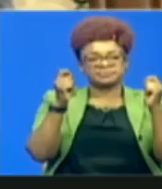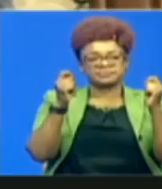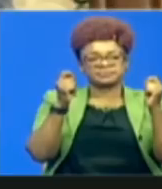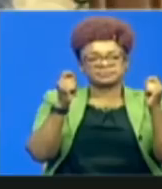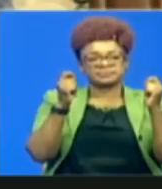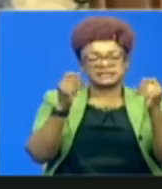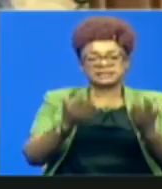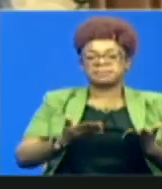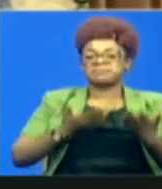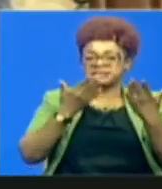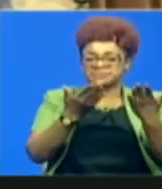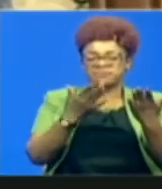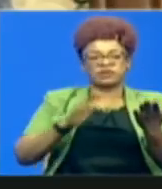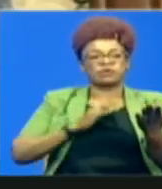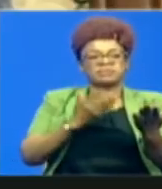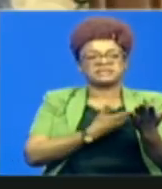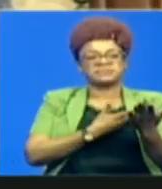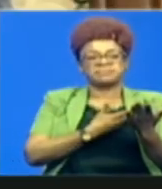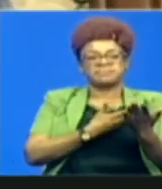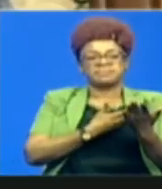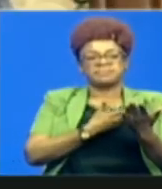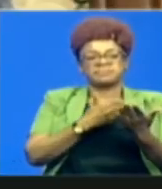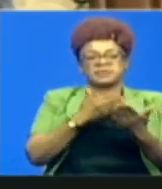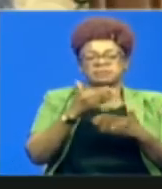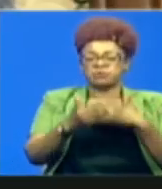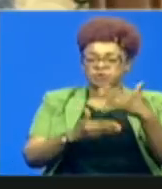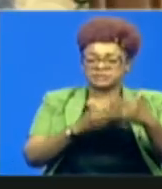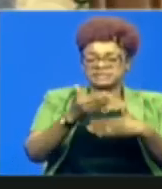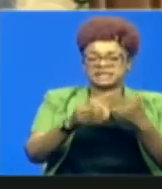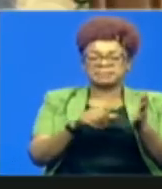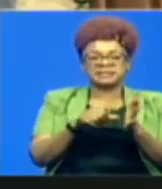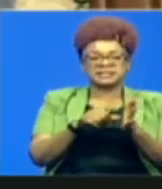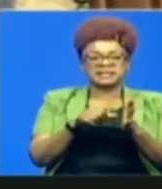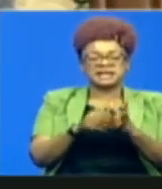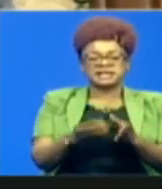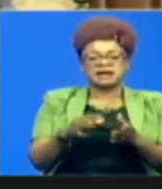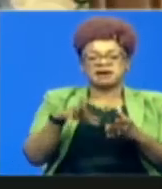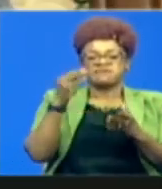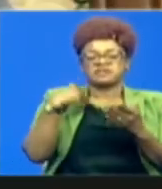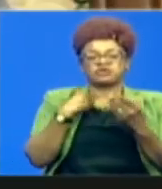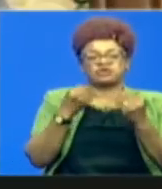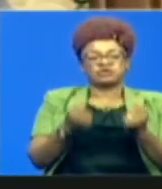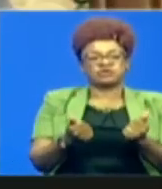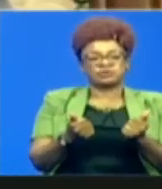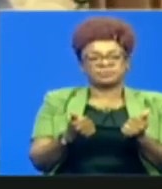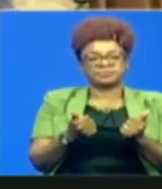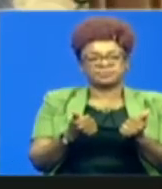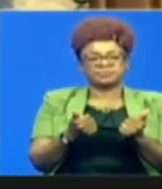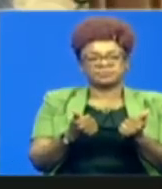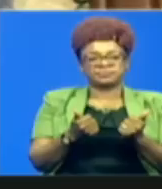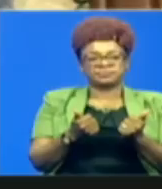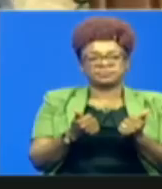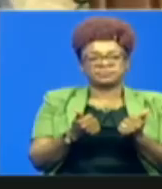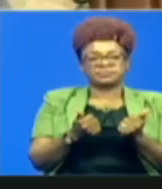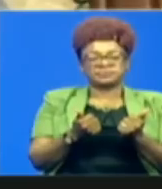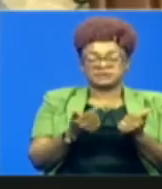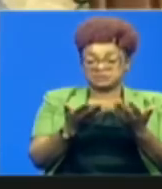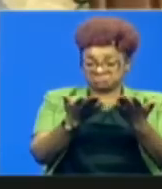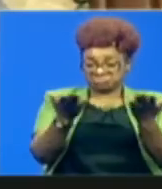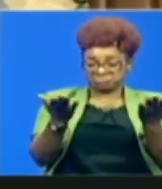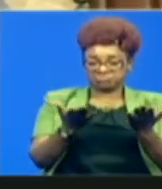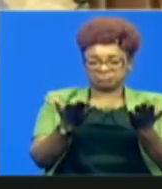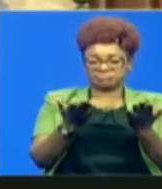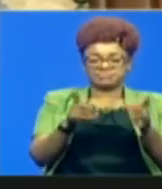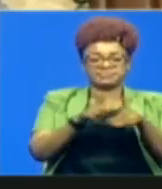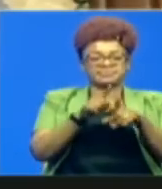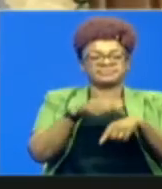the committee, process the matter with a view of getting solution. But if the parties are here and at the same